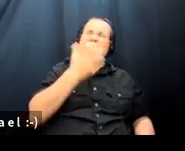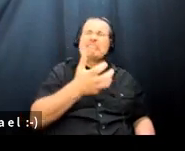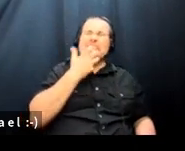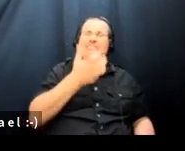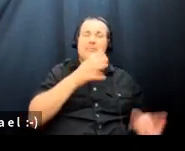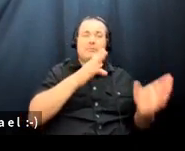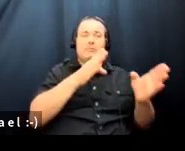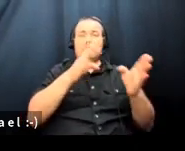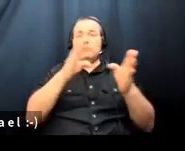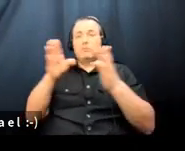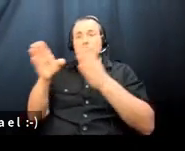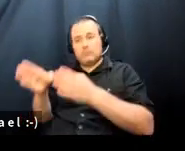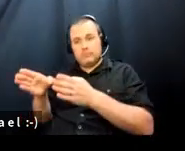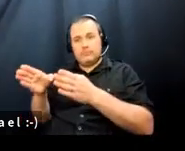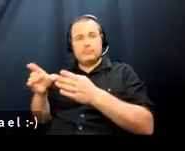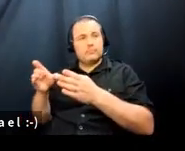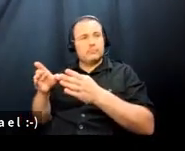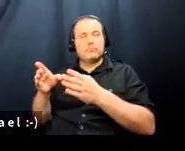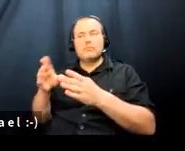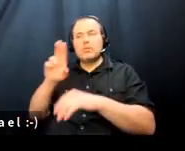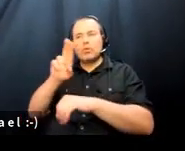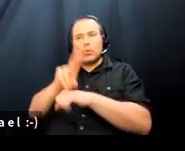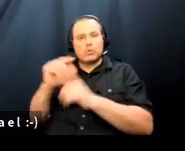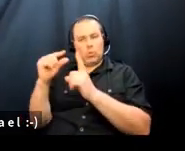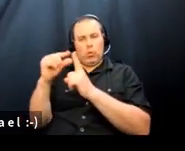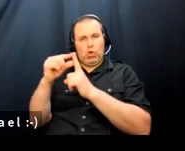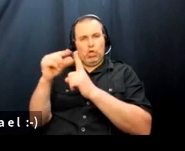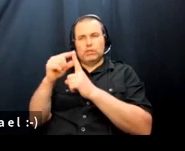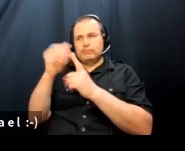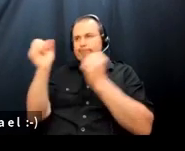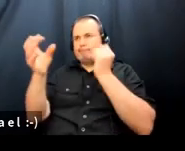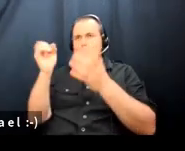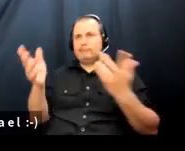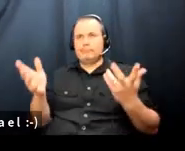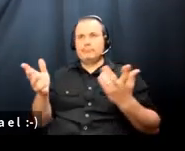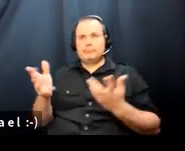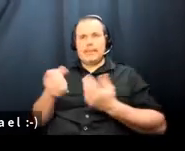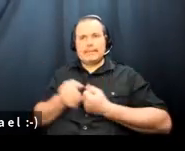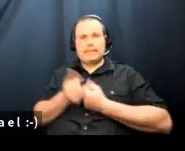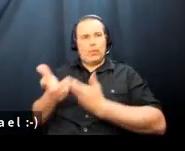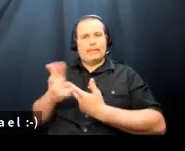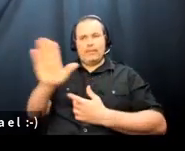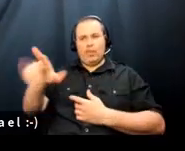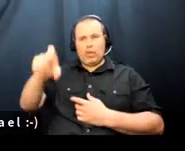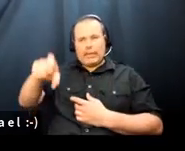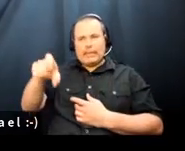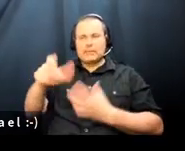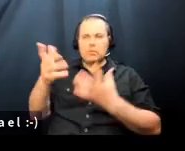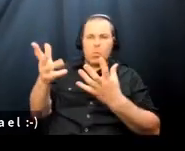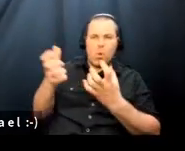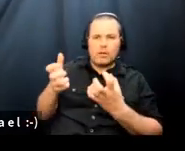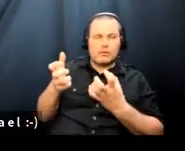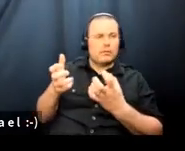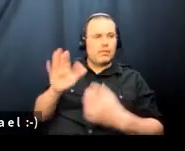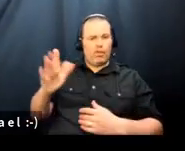using words to express their needs and wants and express how they feel, remembering